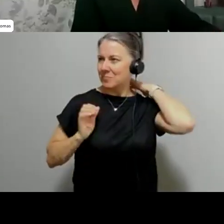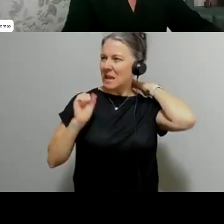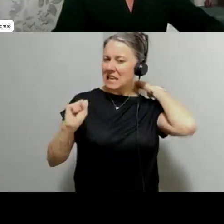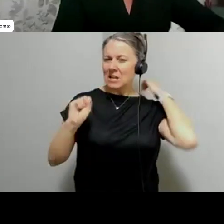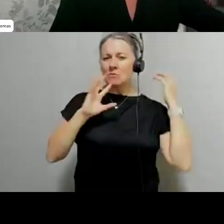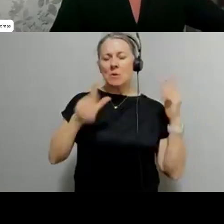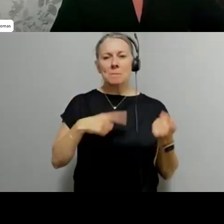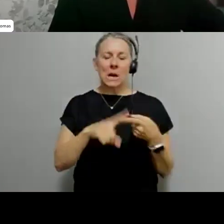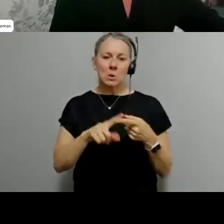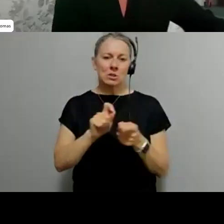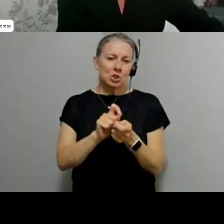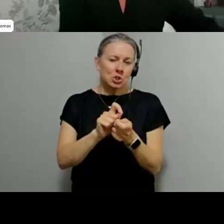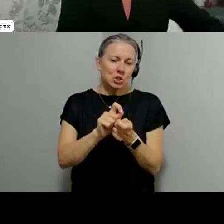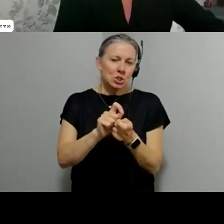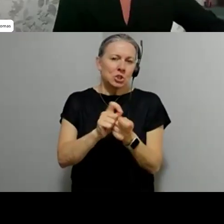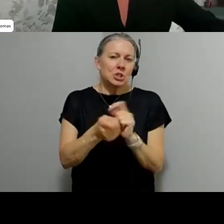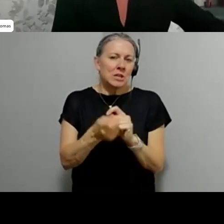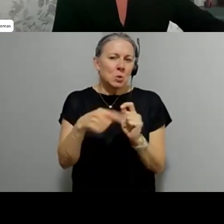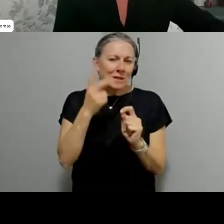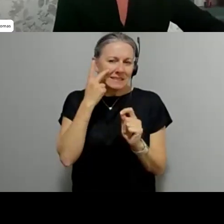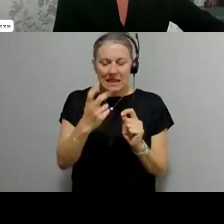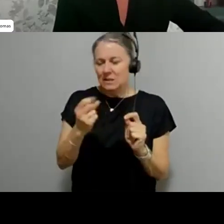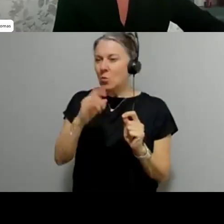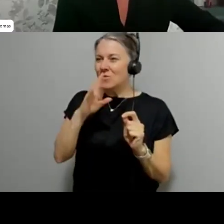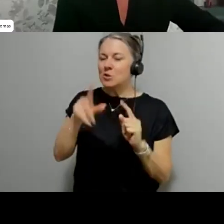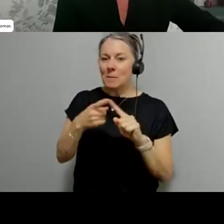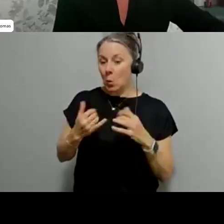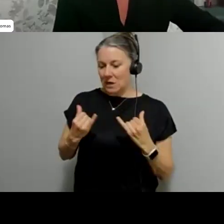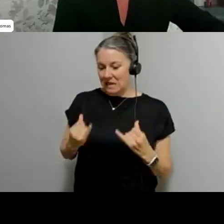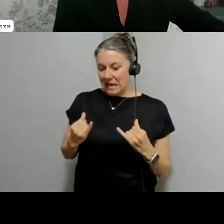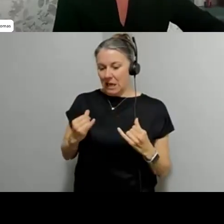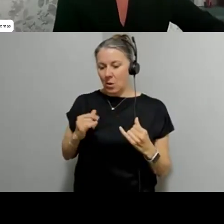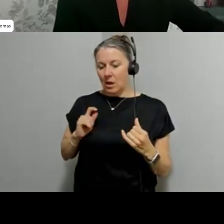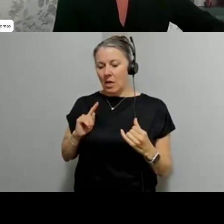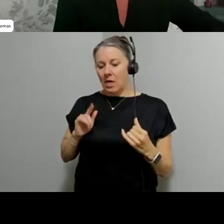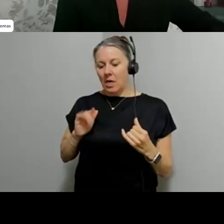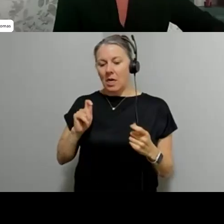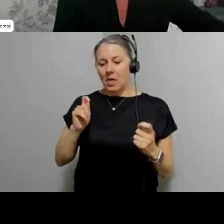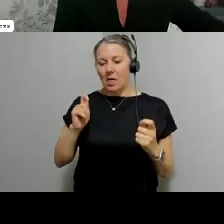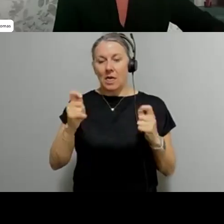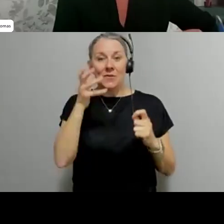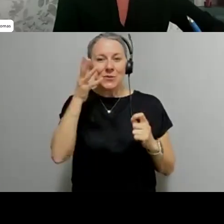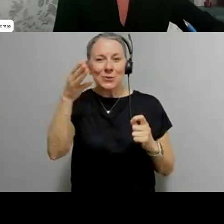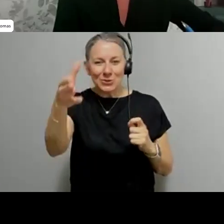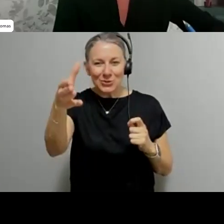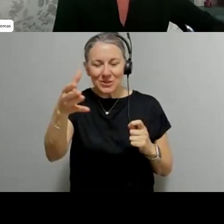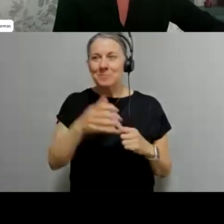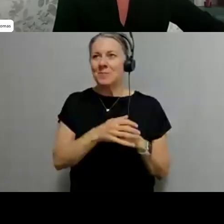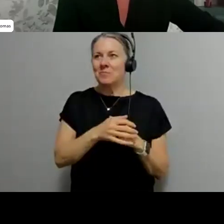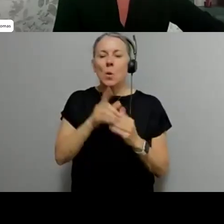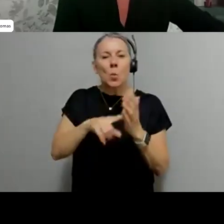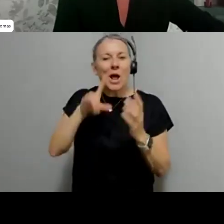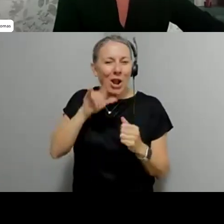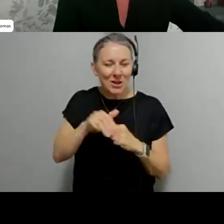kind of from the present to the future? How do you see the narratives that you're exploring